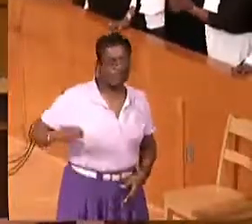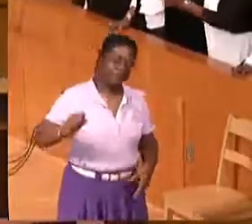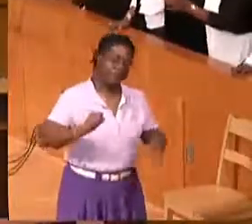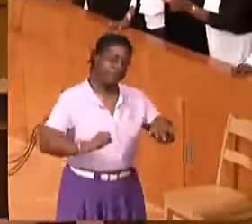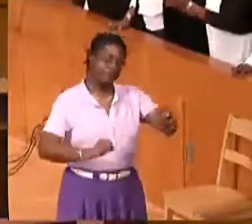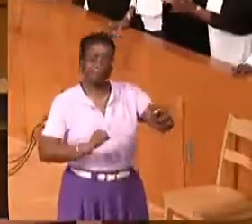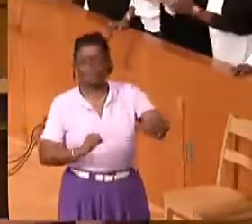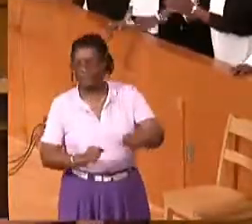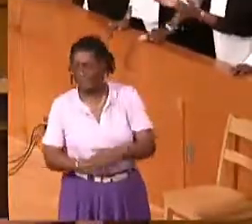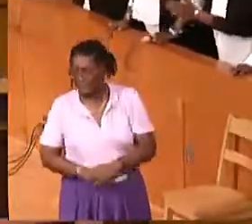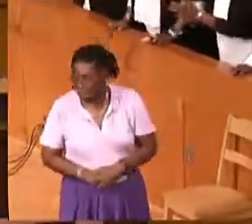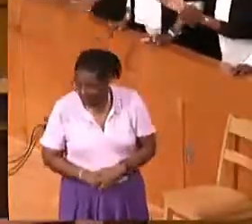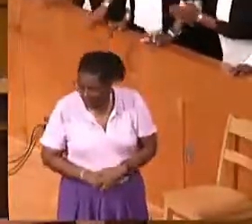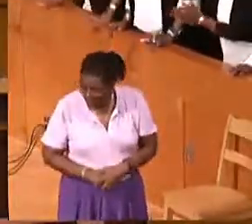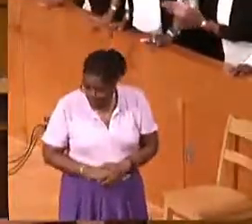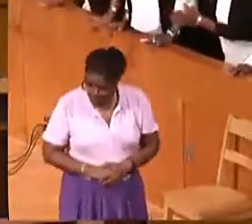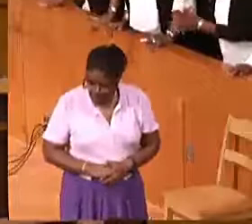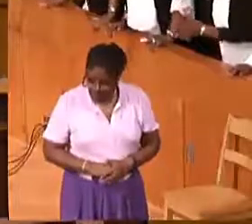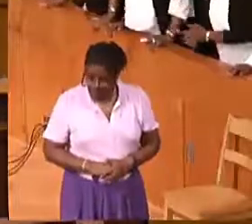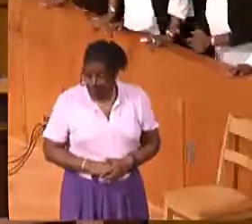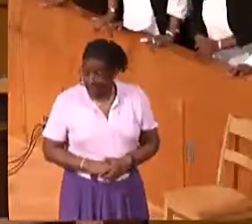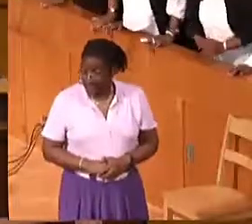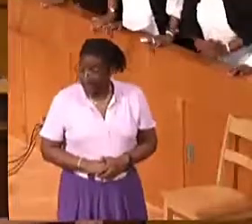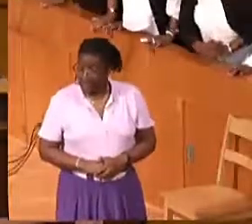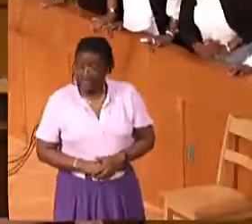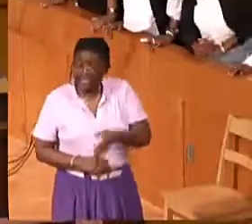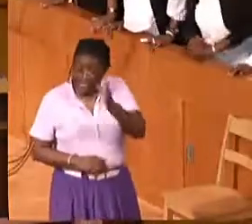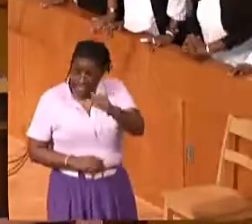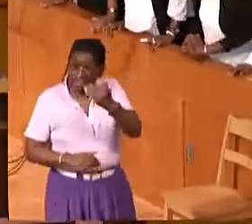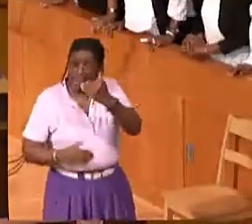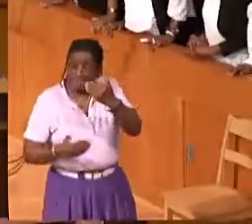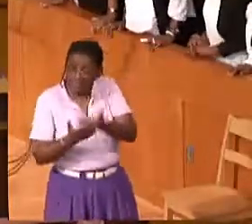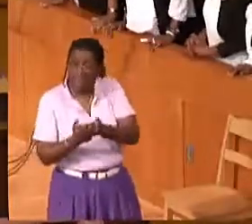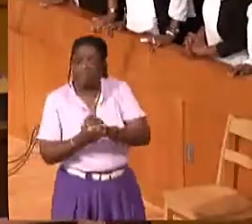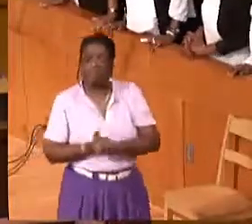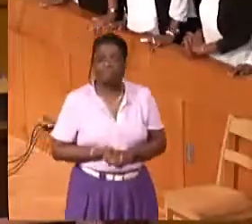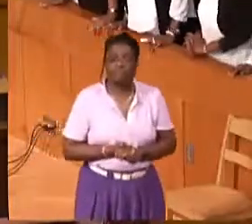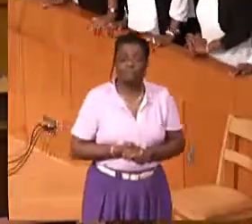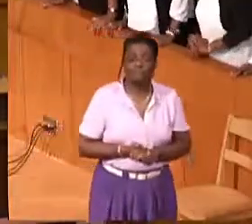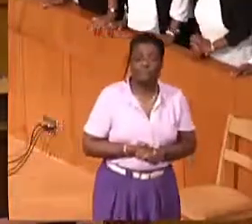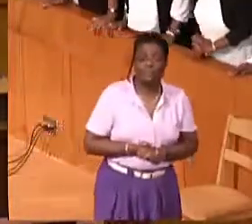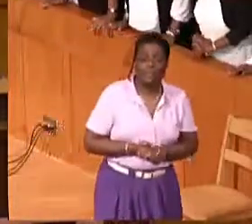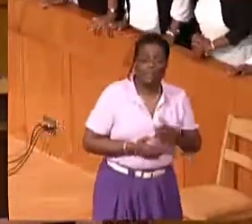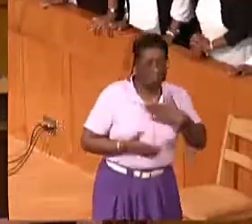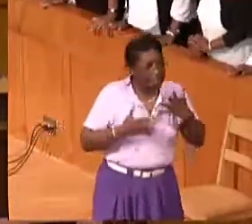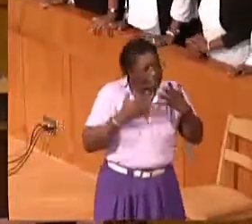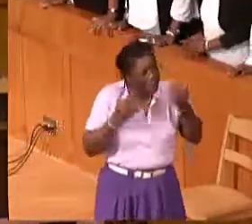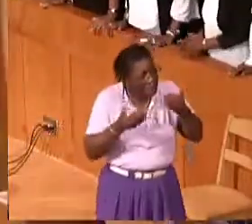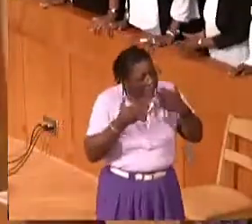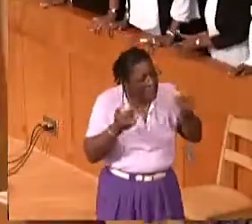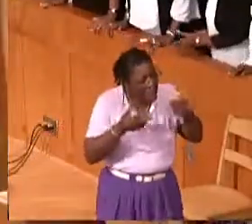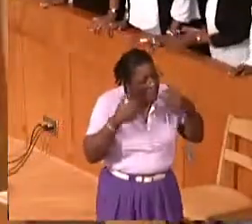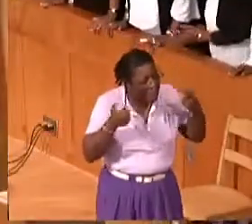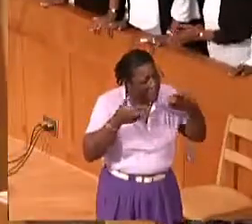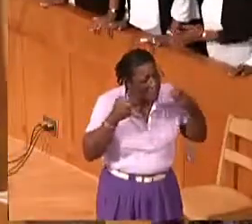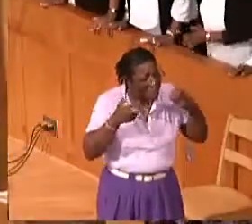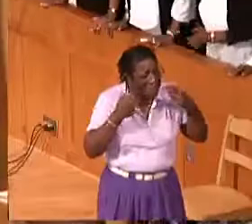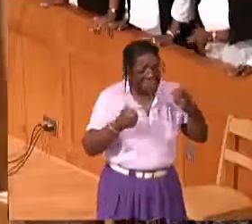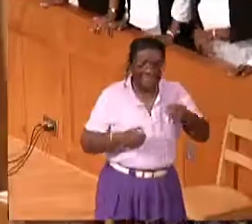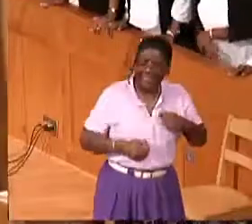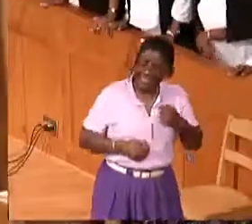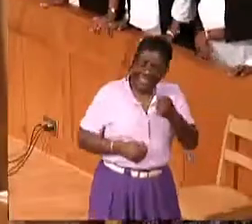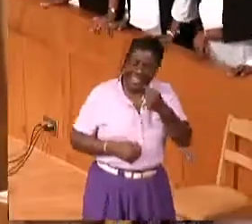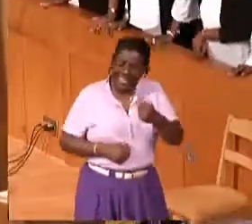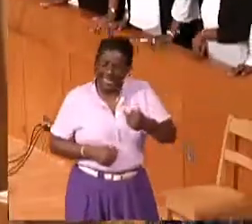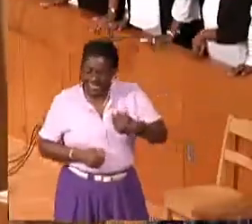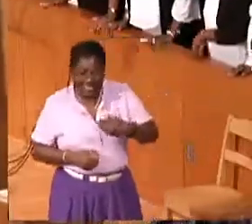yeah. I got to leave here, but God's been good. Won't he make you laugh when ain't nothing funny? Won't